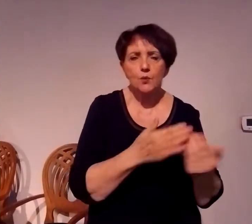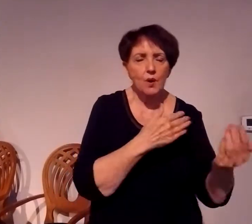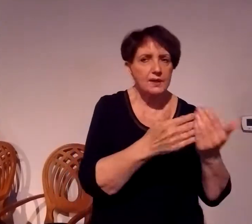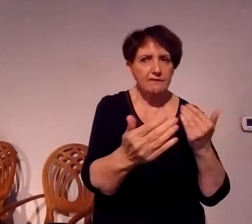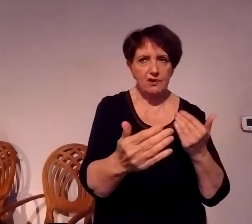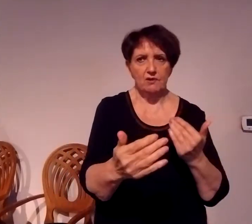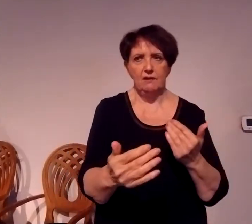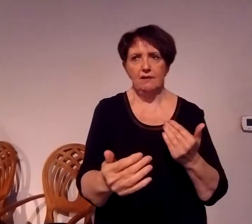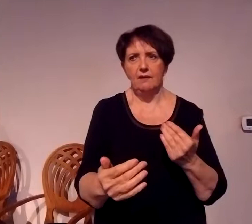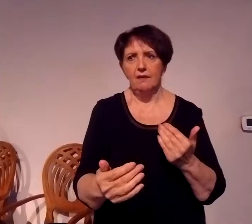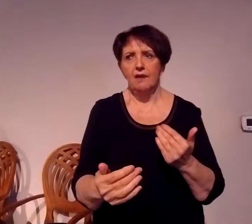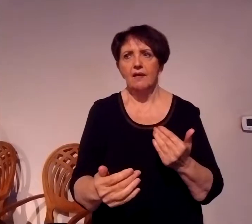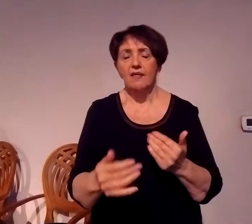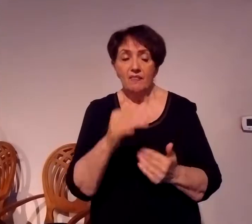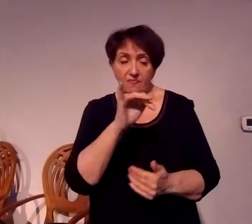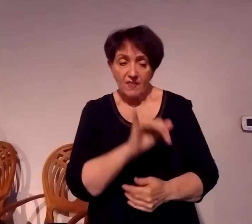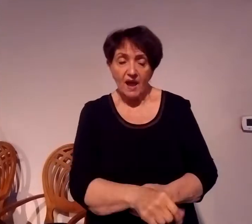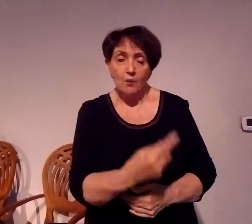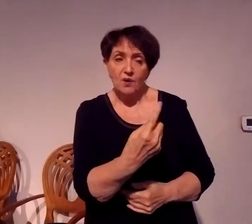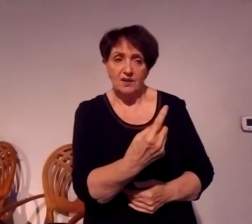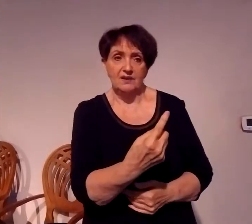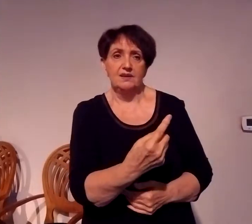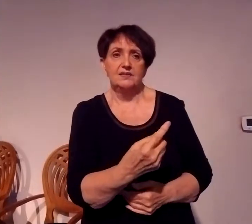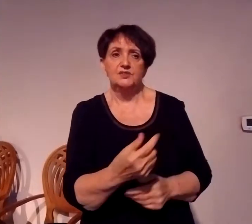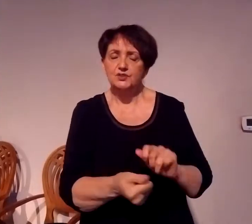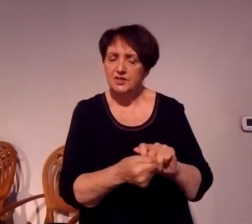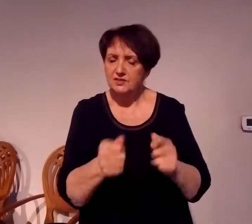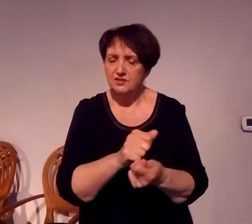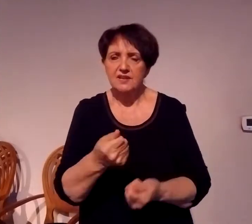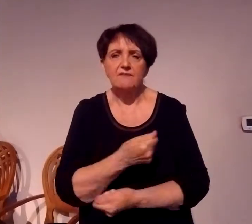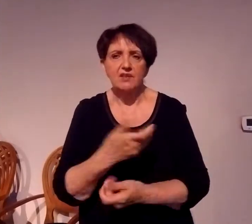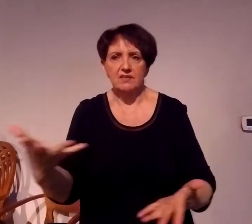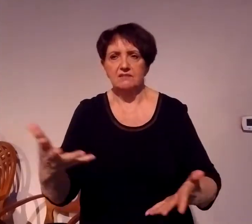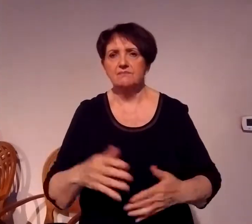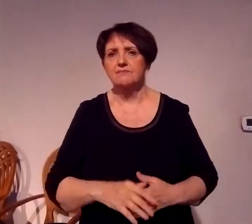is, that one thing changes everything.